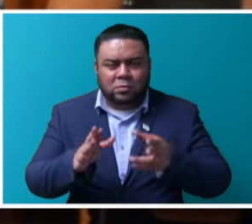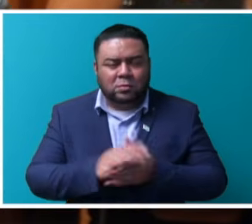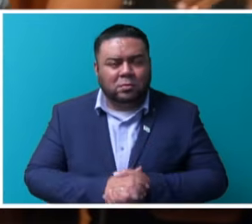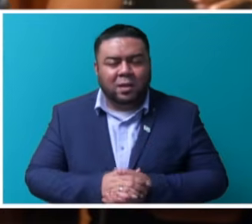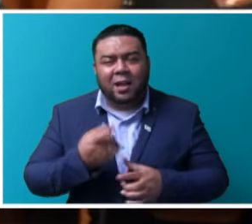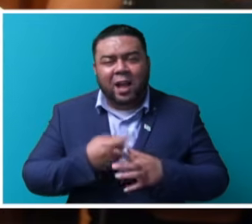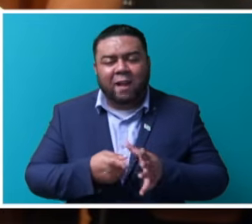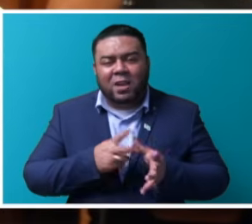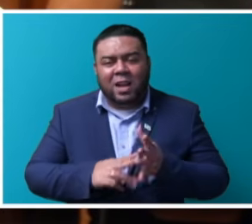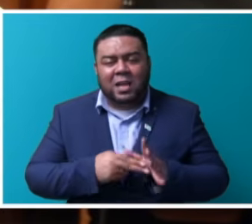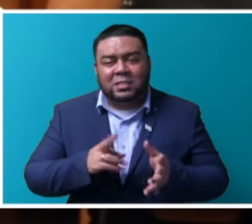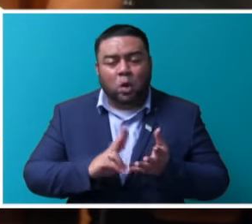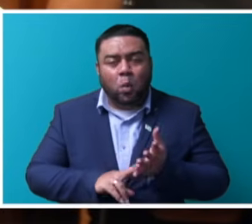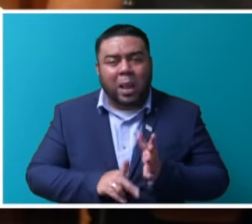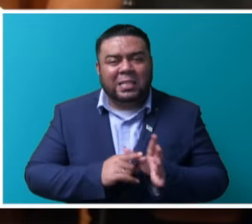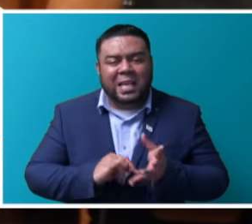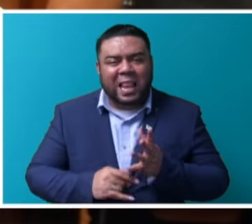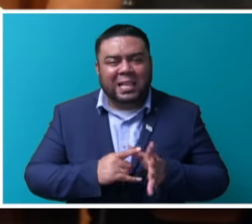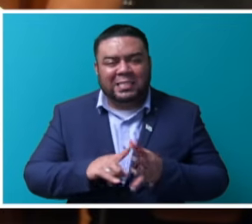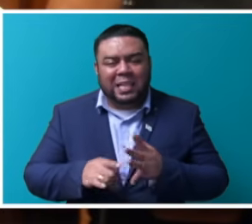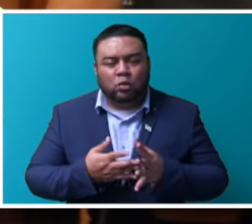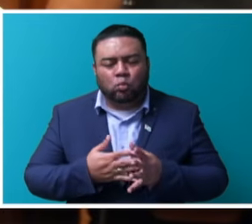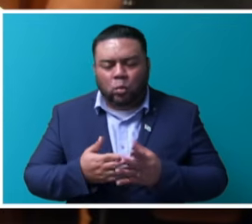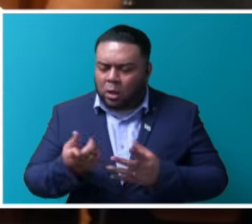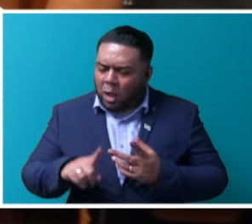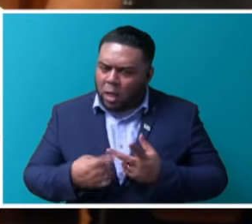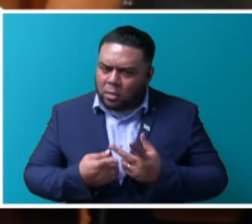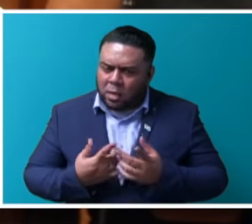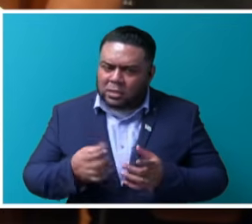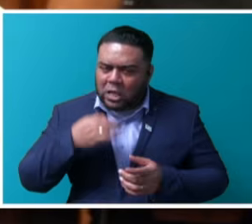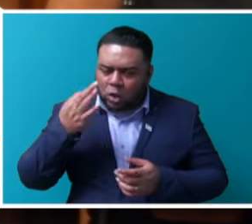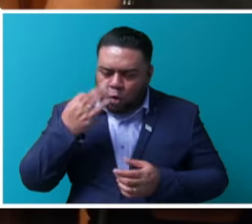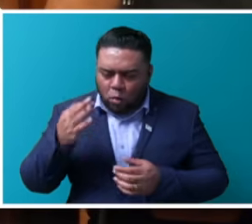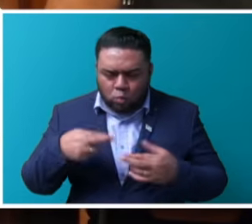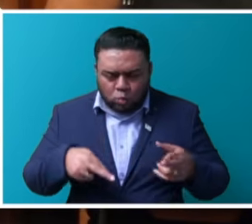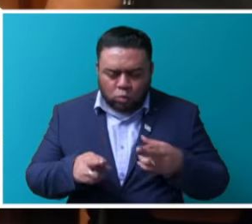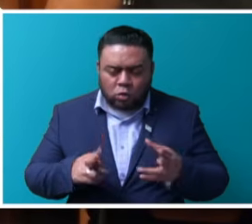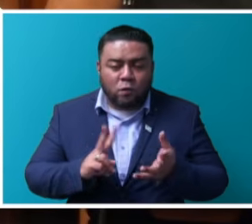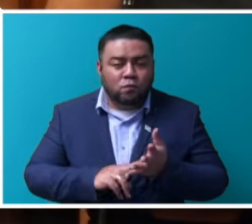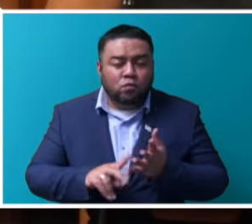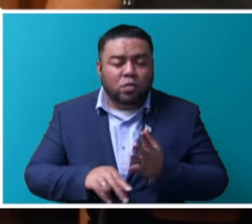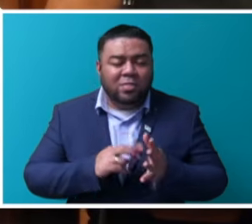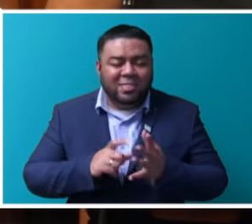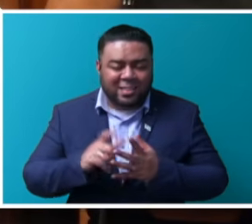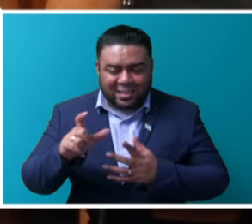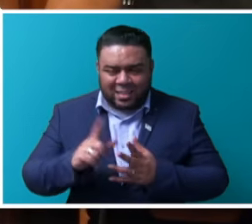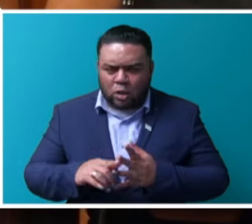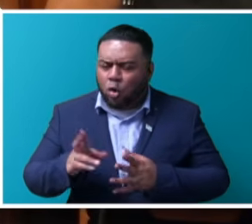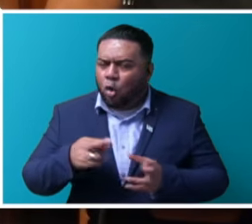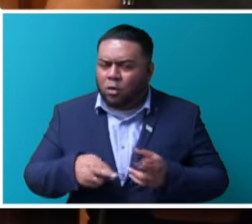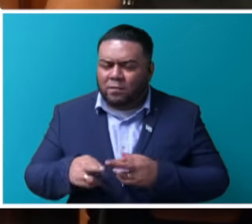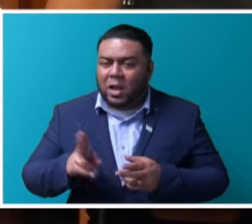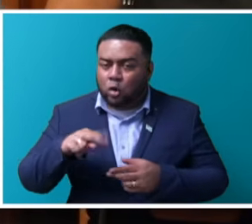Road, Lase to Naroro, and also for Biasevu Road in Singatoka, Budi, Nanduru, Koronivia roads in